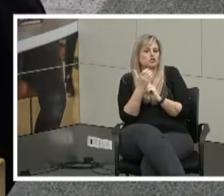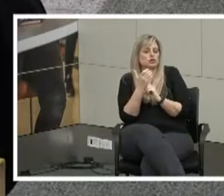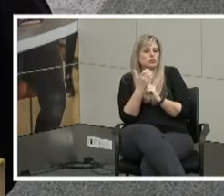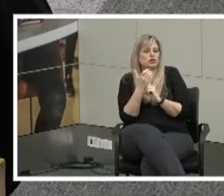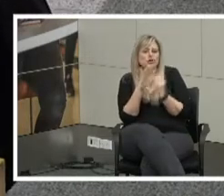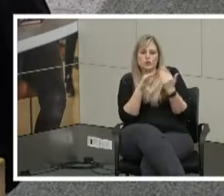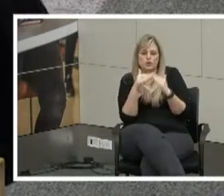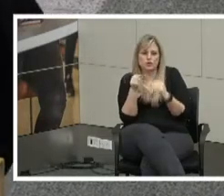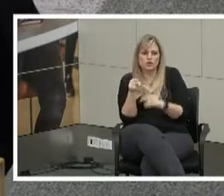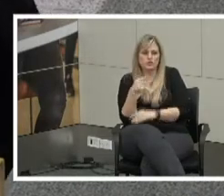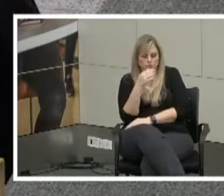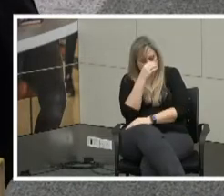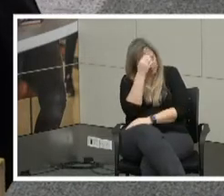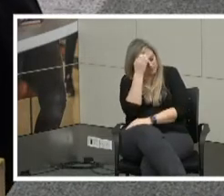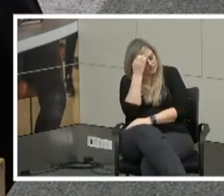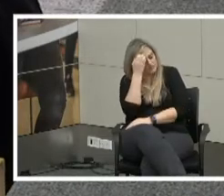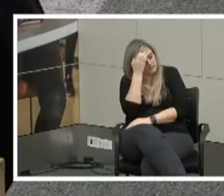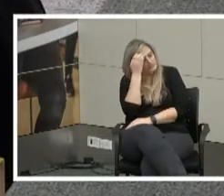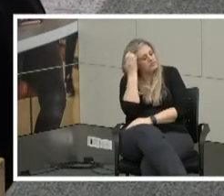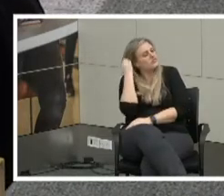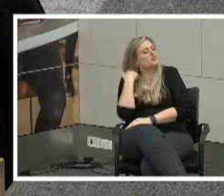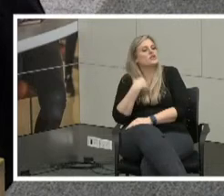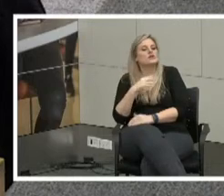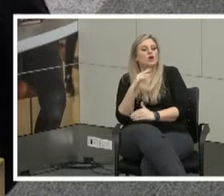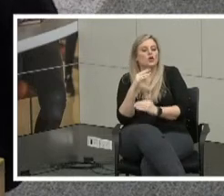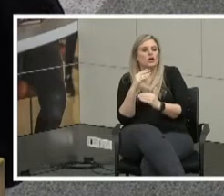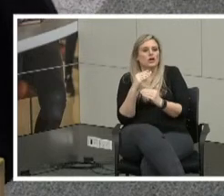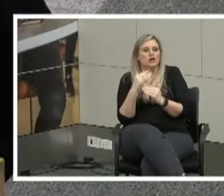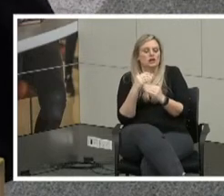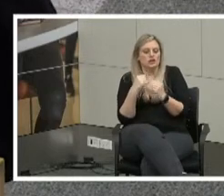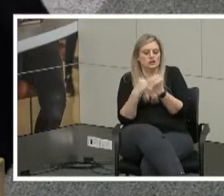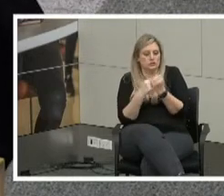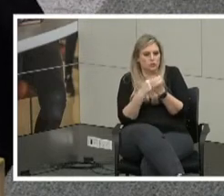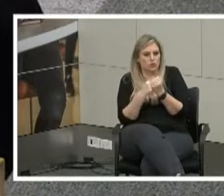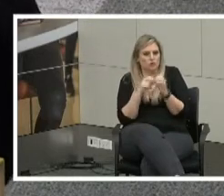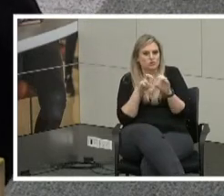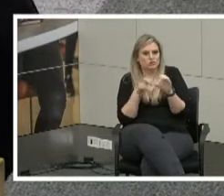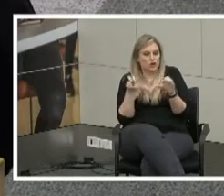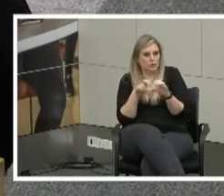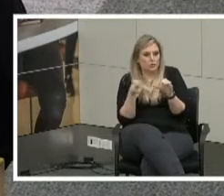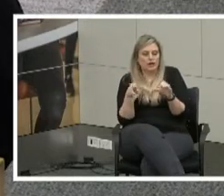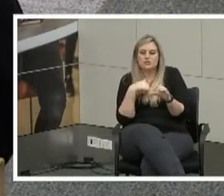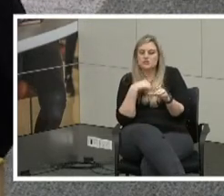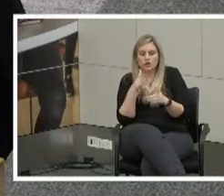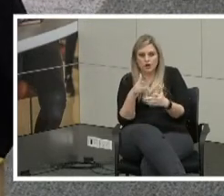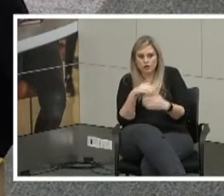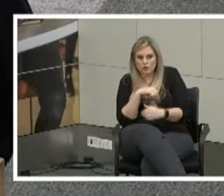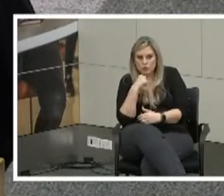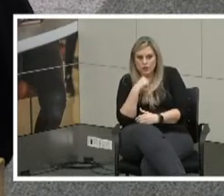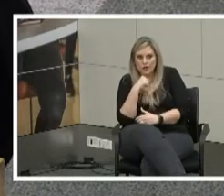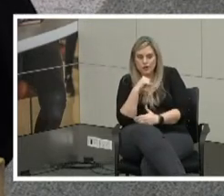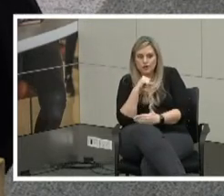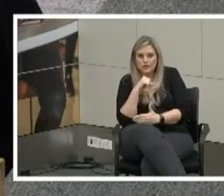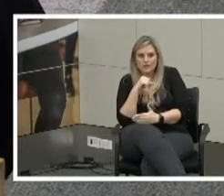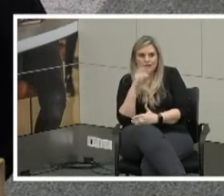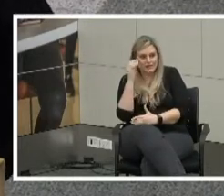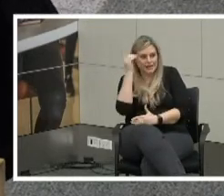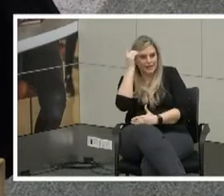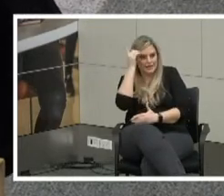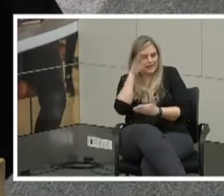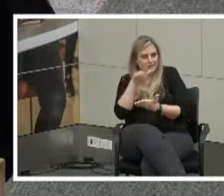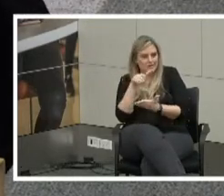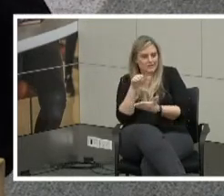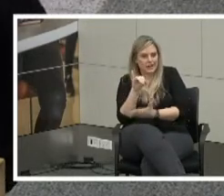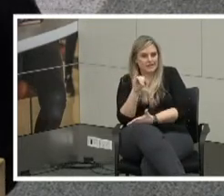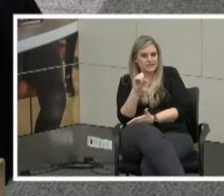failures to meet educational needs builds disengagement in dropouts are you proud that you doubled the dropout rate of middle schoolers in Dallas ISD before being run